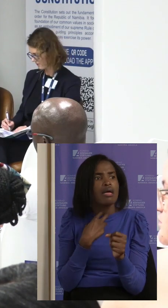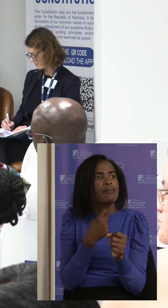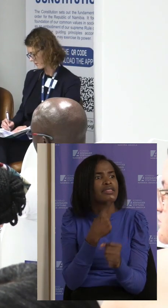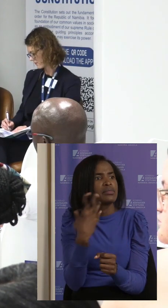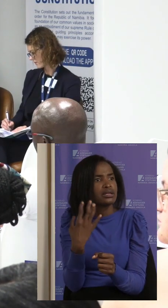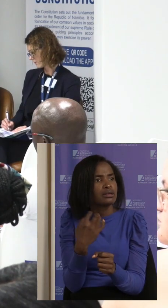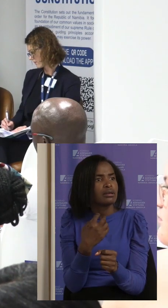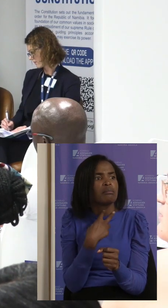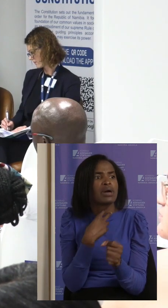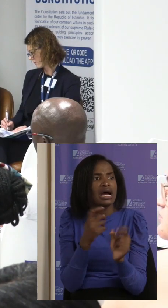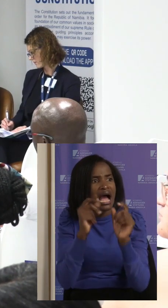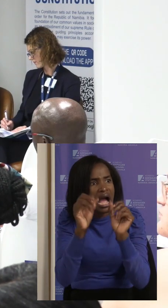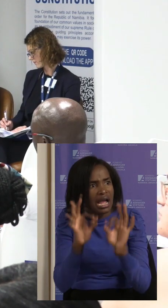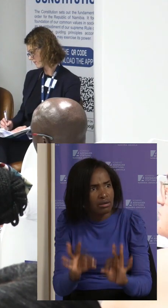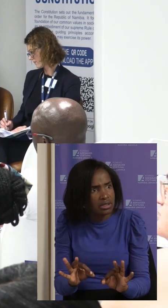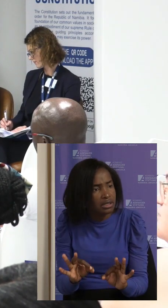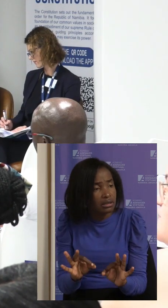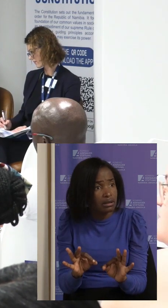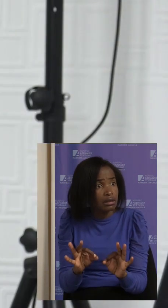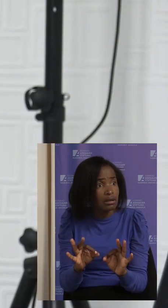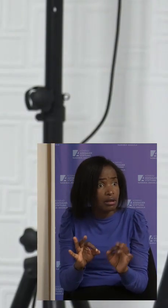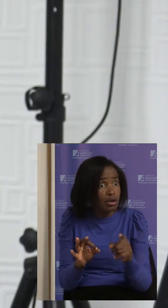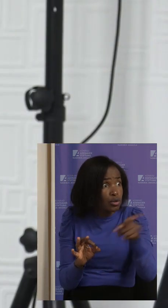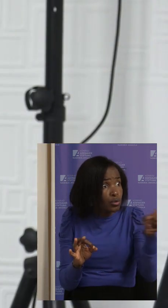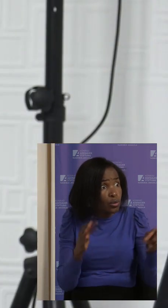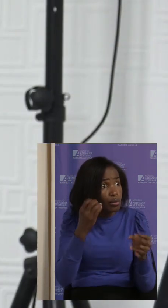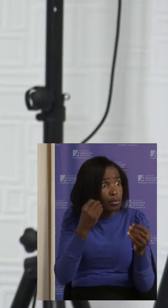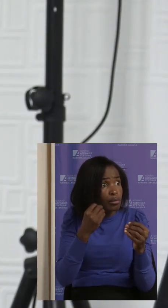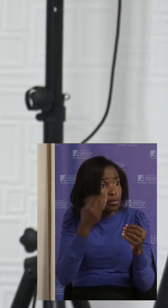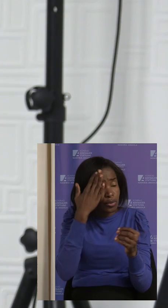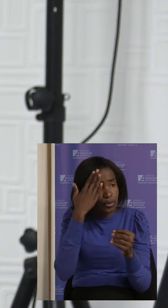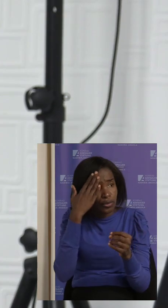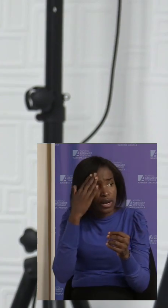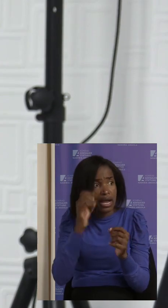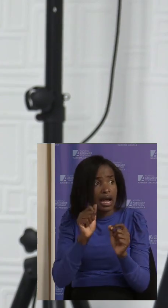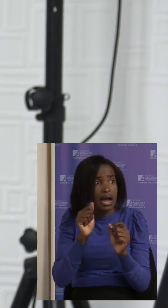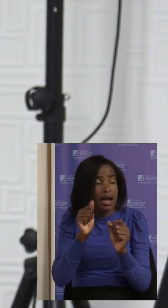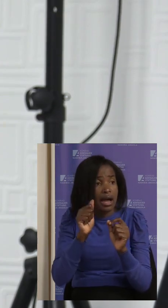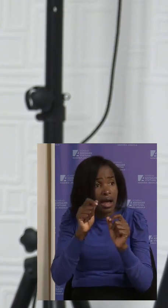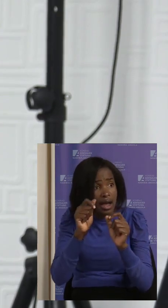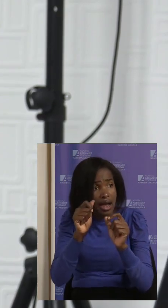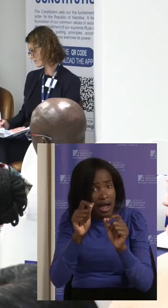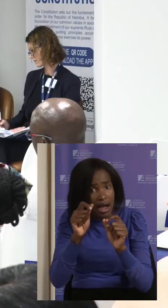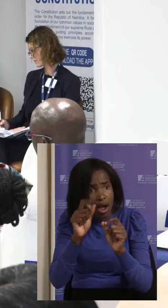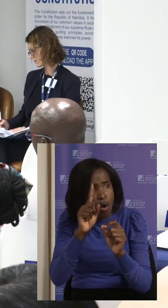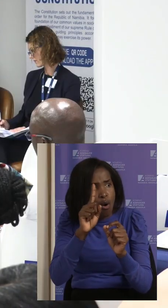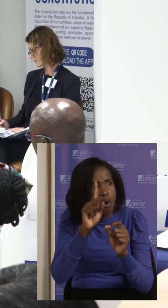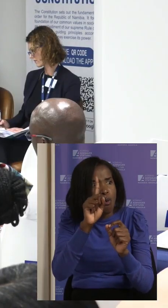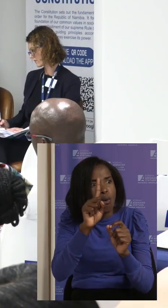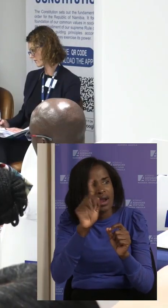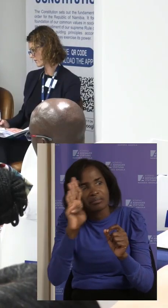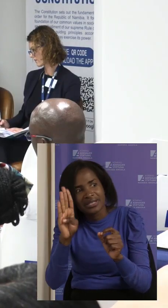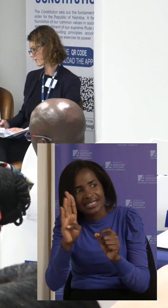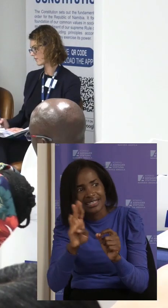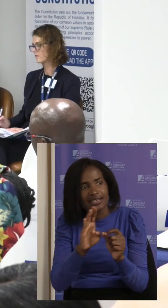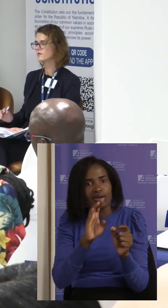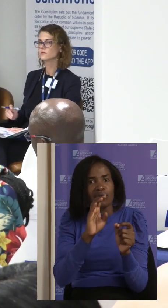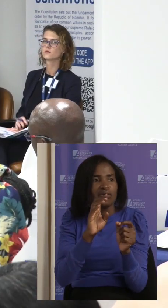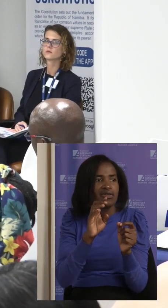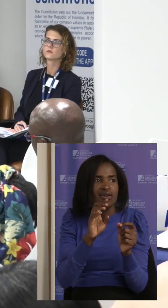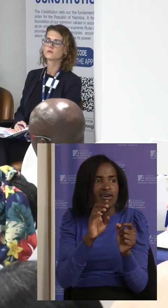they're struggling with accounting. I know most of you know accounting 1B or math.